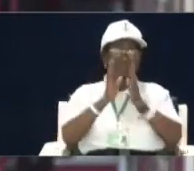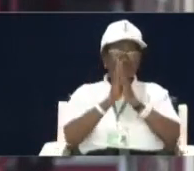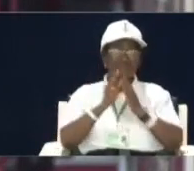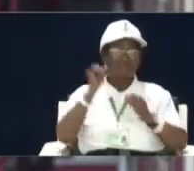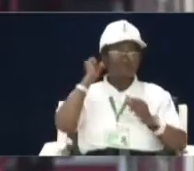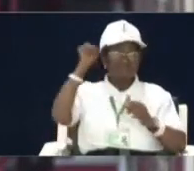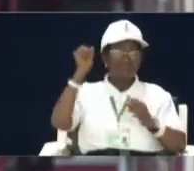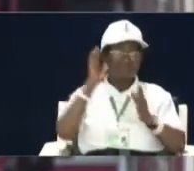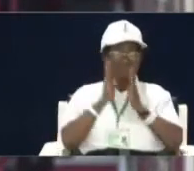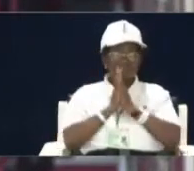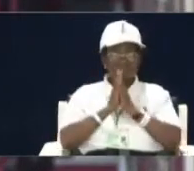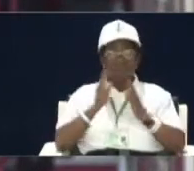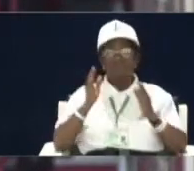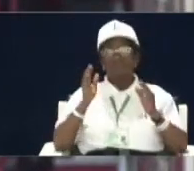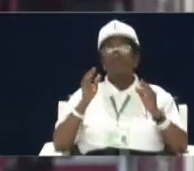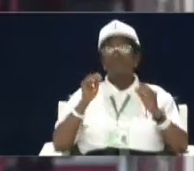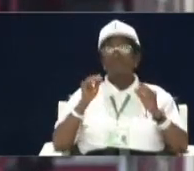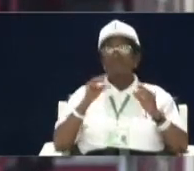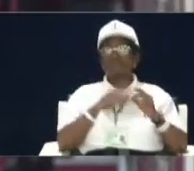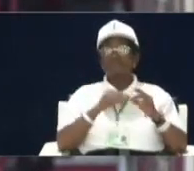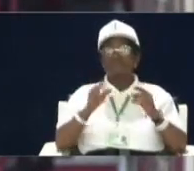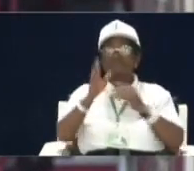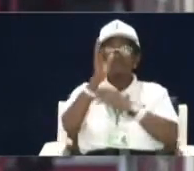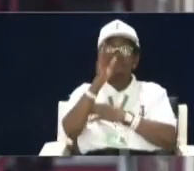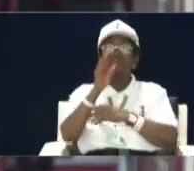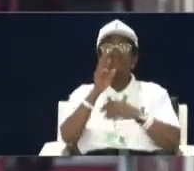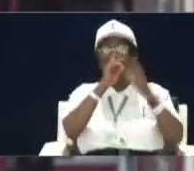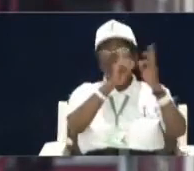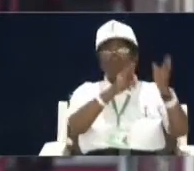She prayed. And God responded.